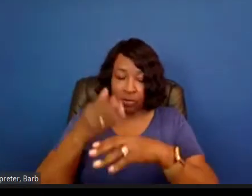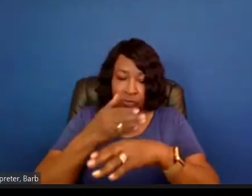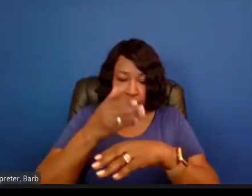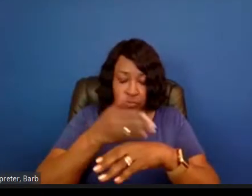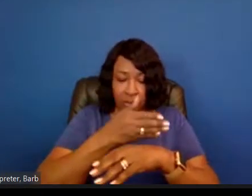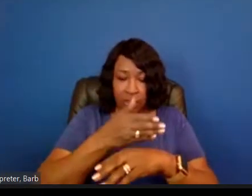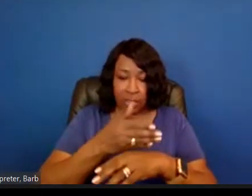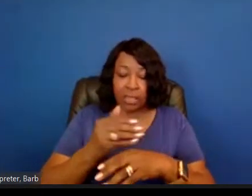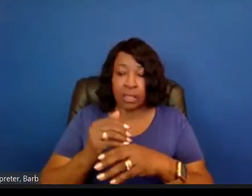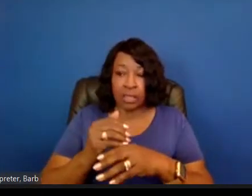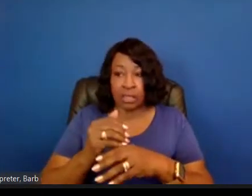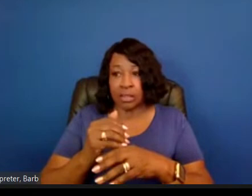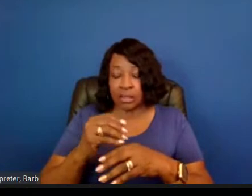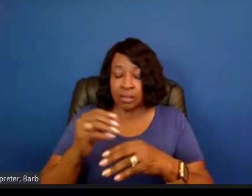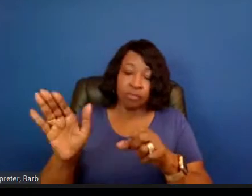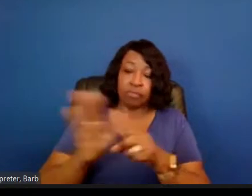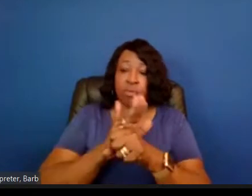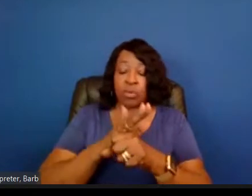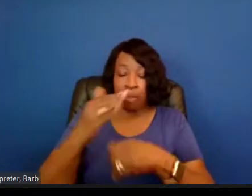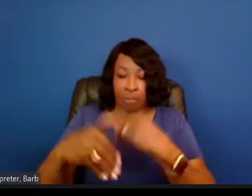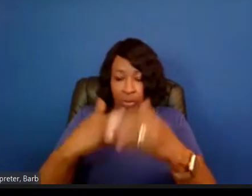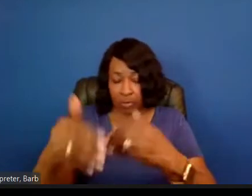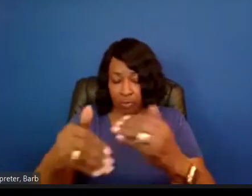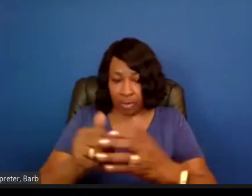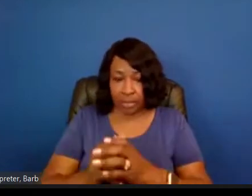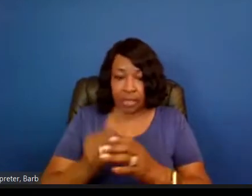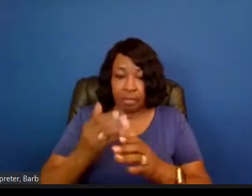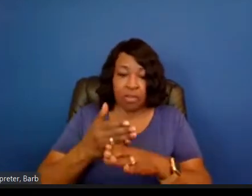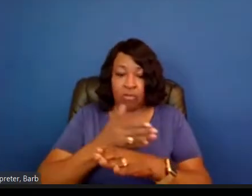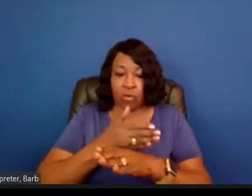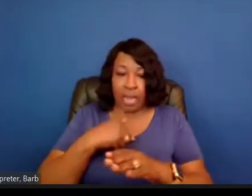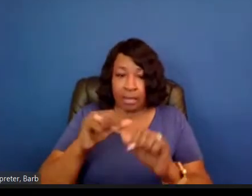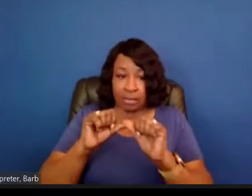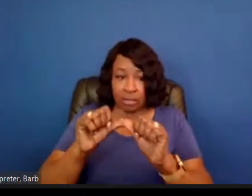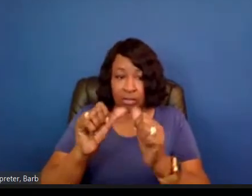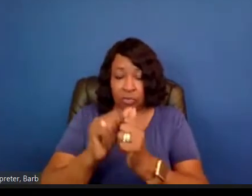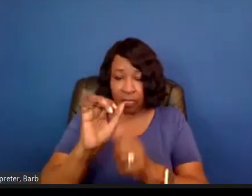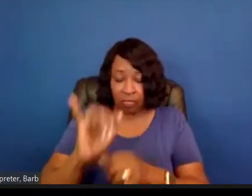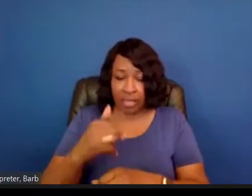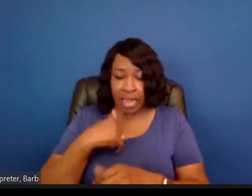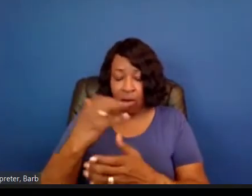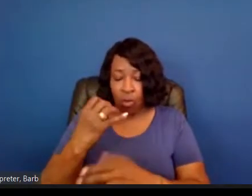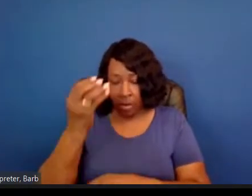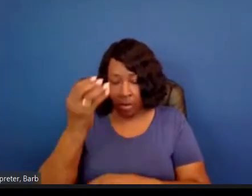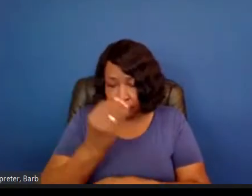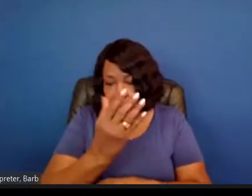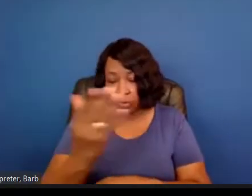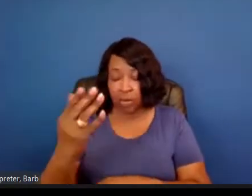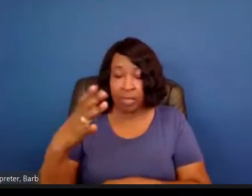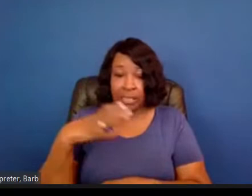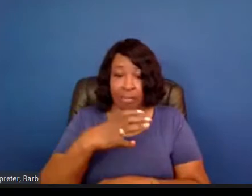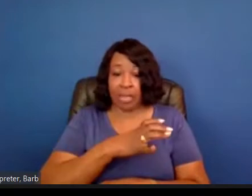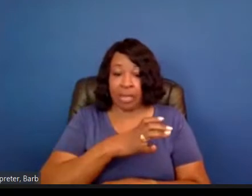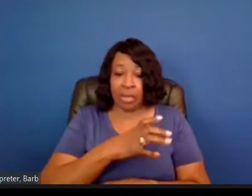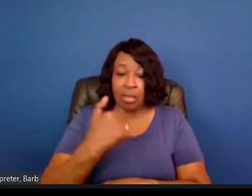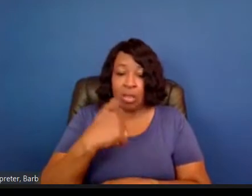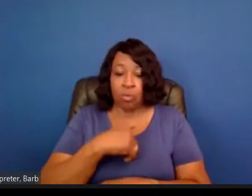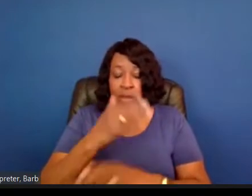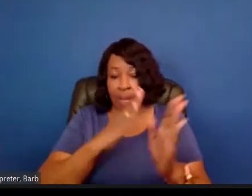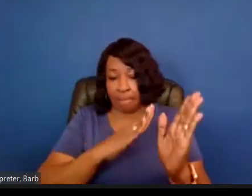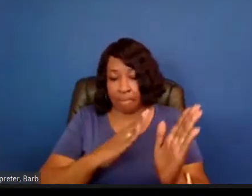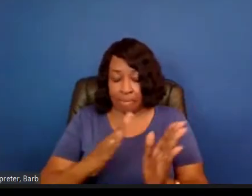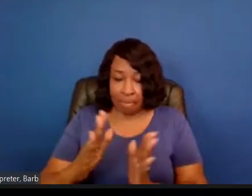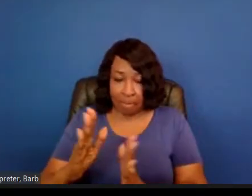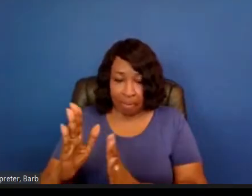in full swing. So before I move forward with that, I do want to tell the committee that we do plan tours of the Red Purple